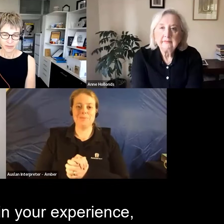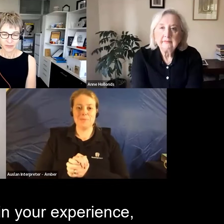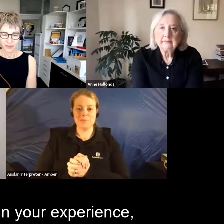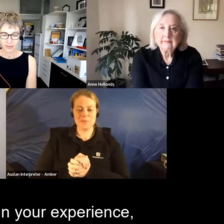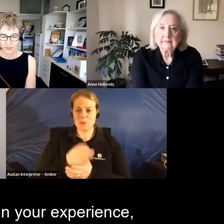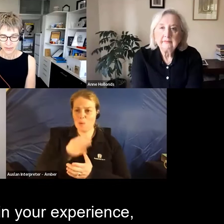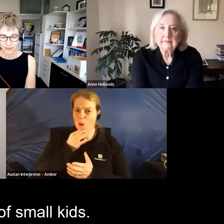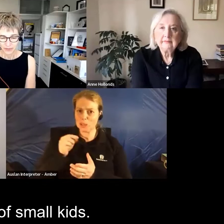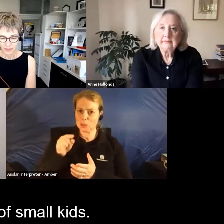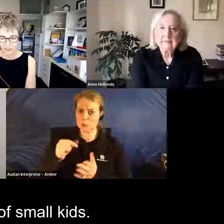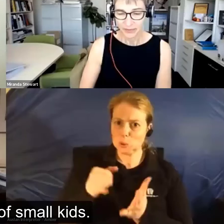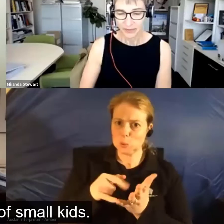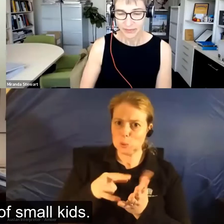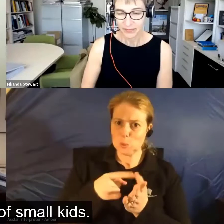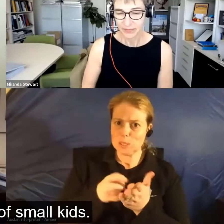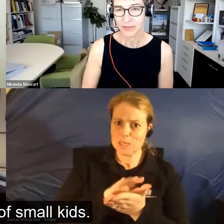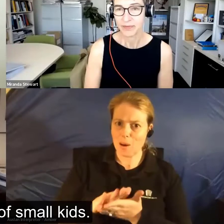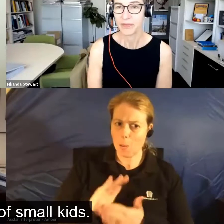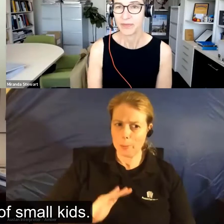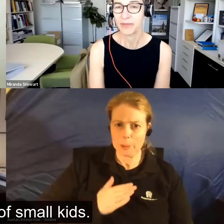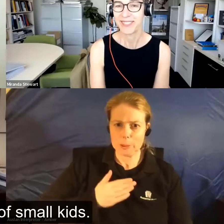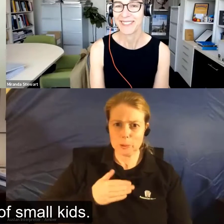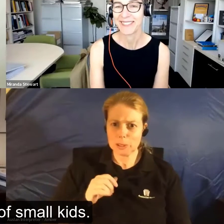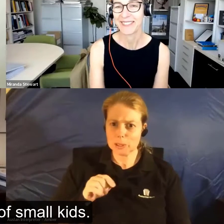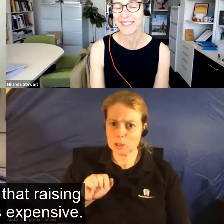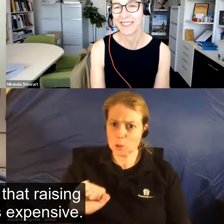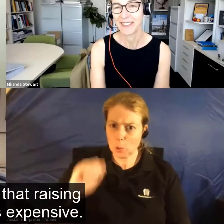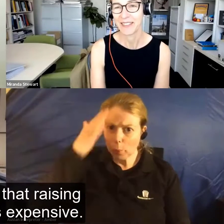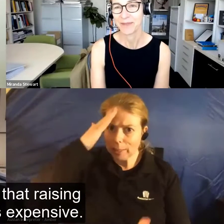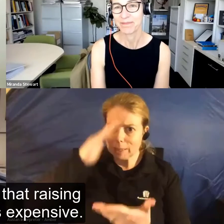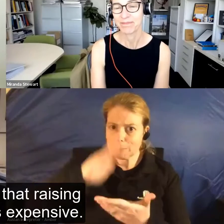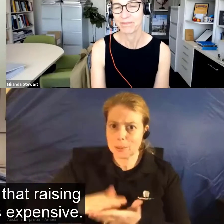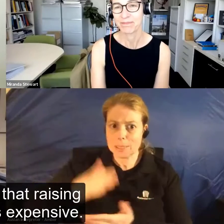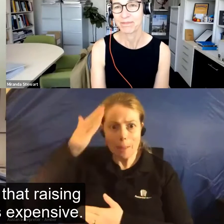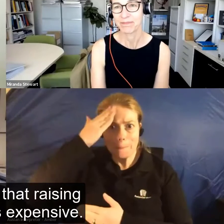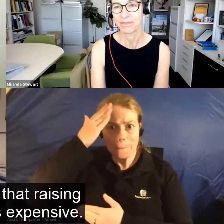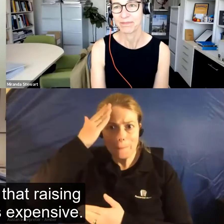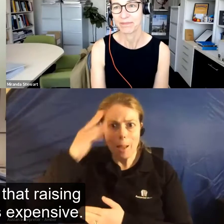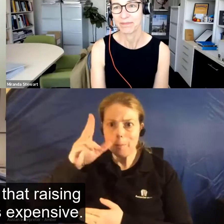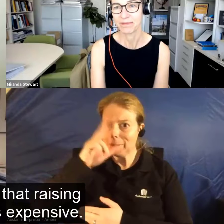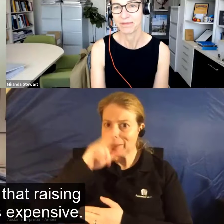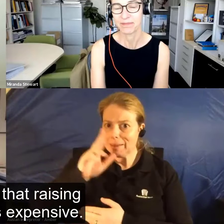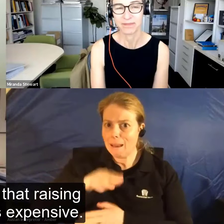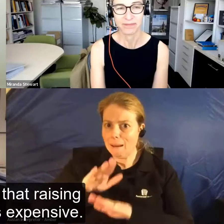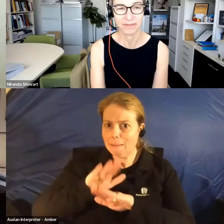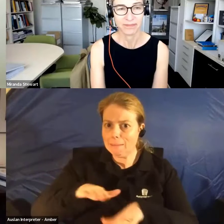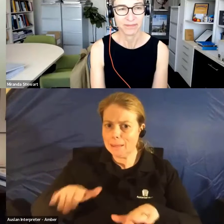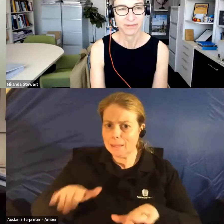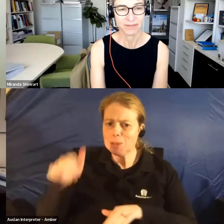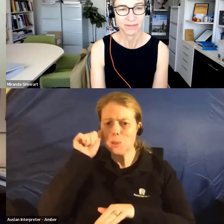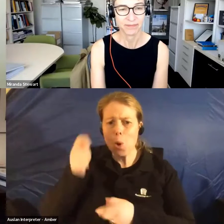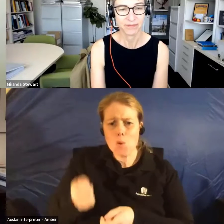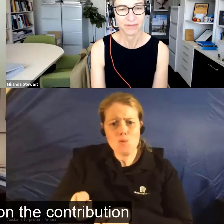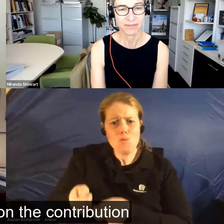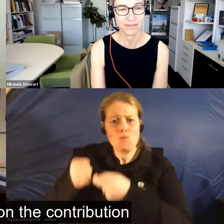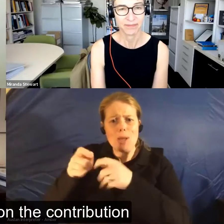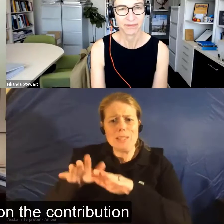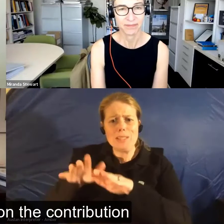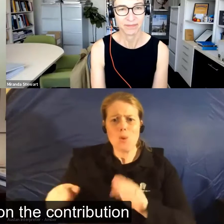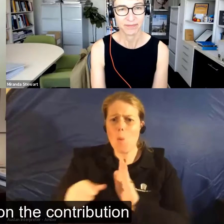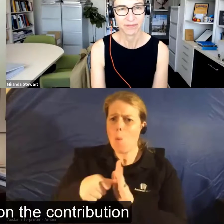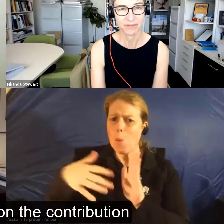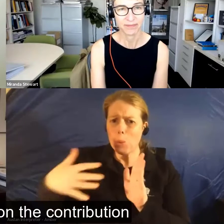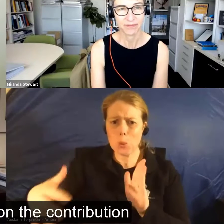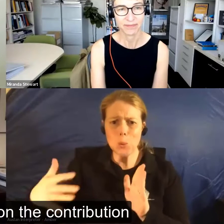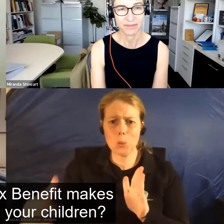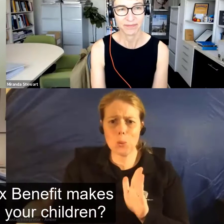experience. You, as a mum of small kids, we know that raising children is expensive. Can you reflect